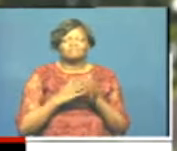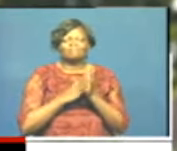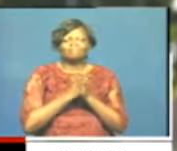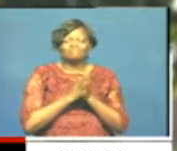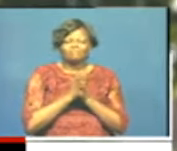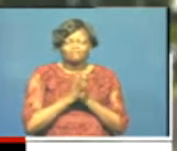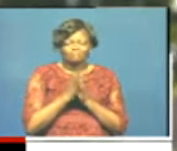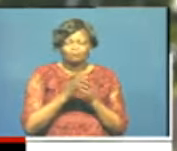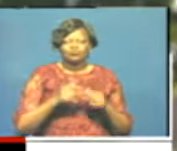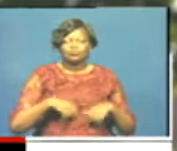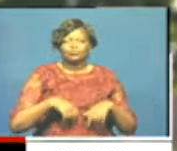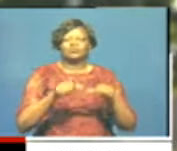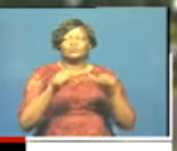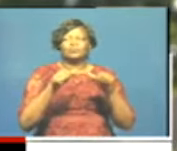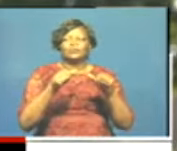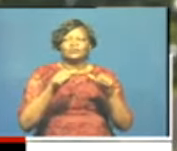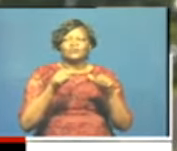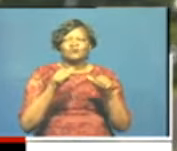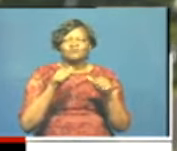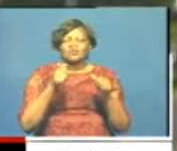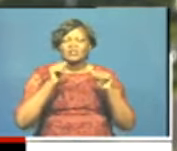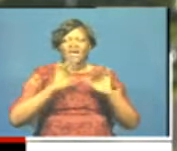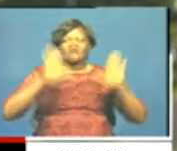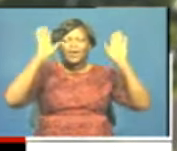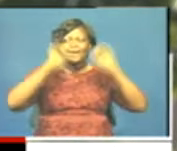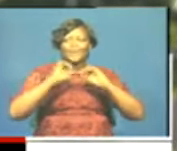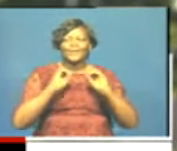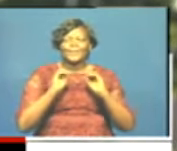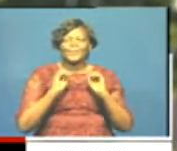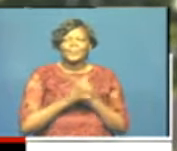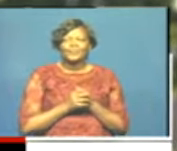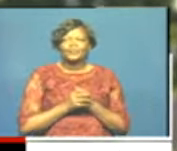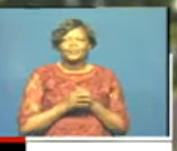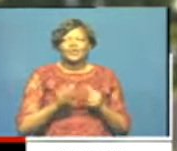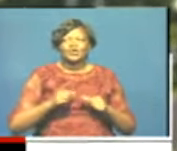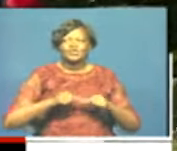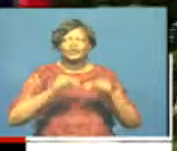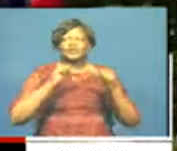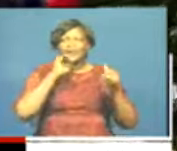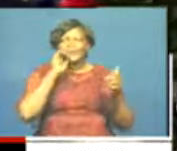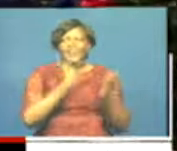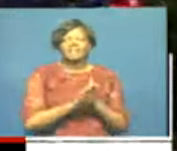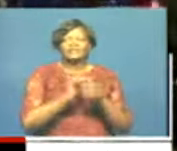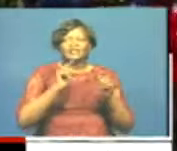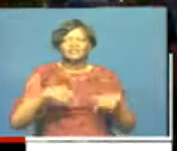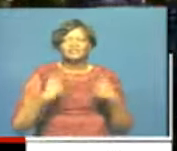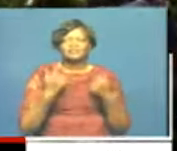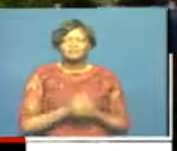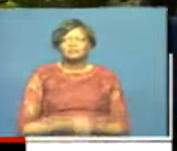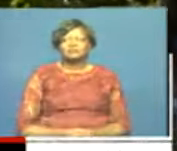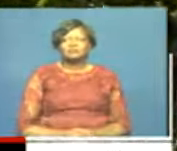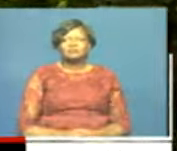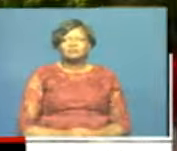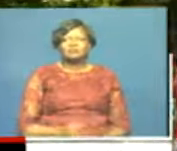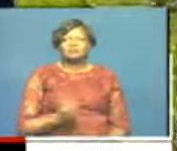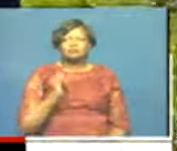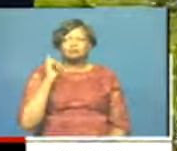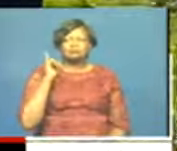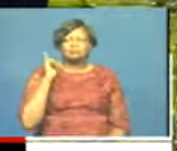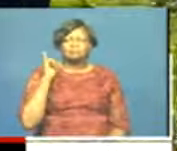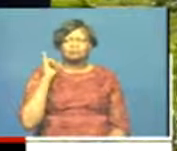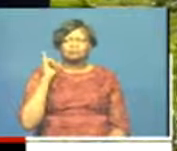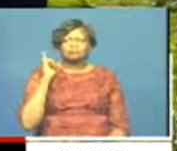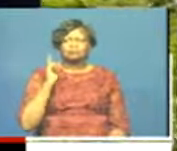pushing and not to give up and to continue believing in myself. Aisha will immediately join camp